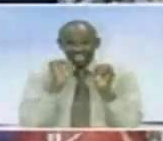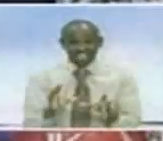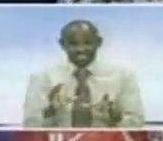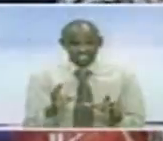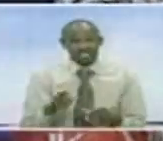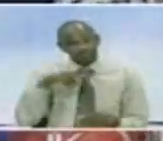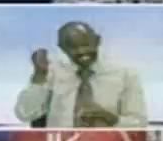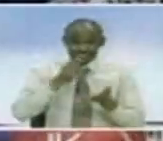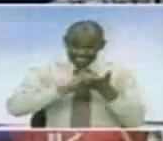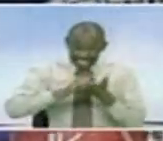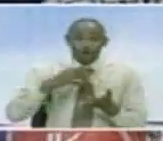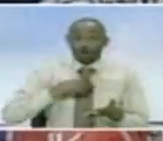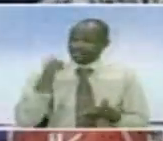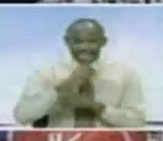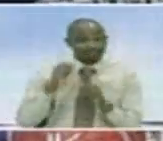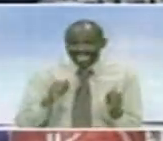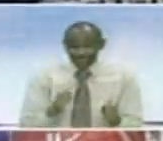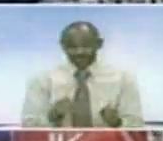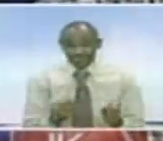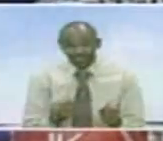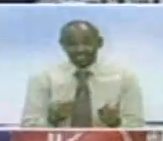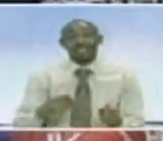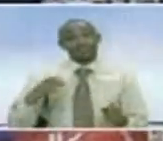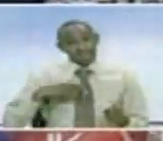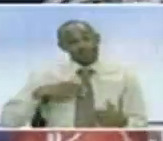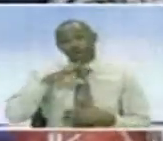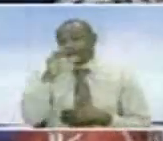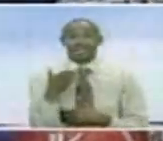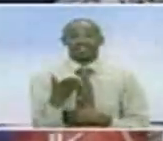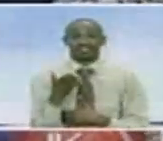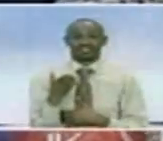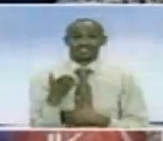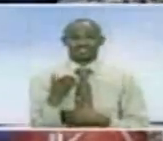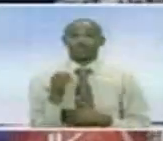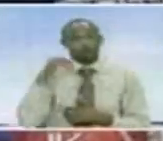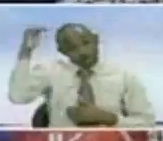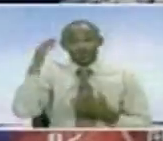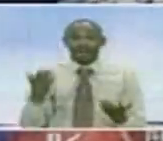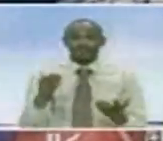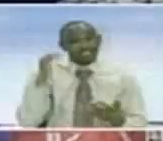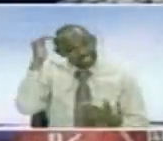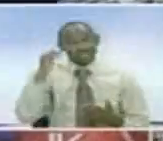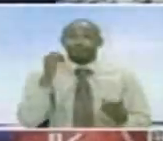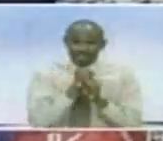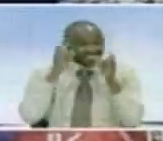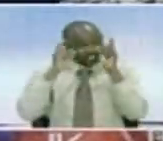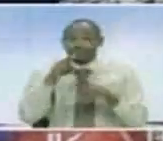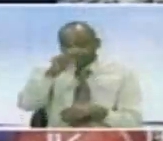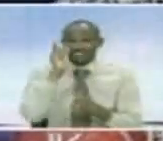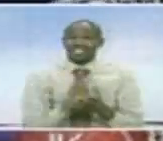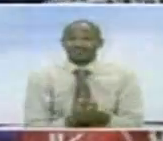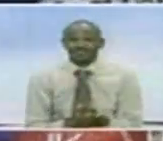you've not signed an off day, everybody's grown up to make decisions for